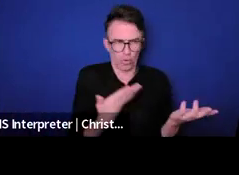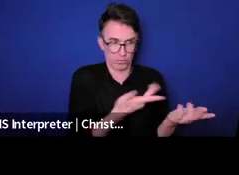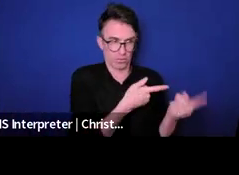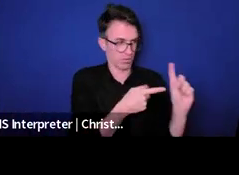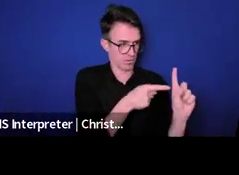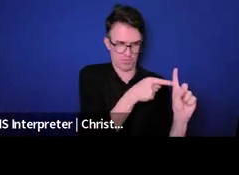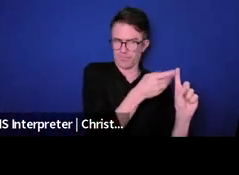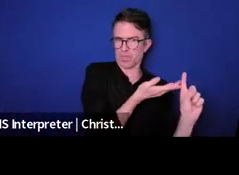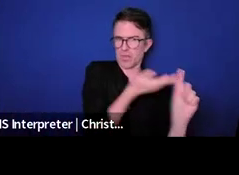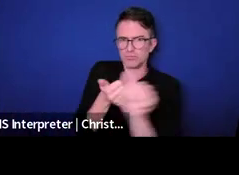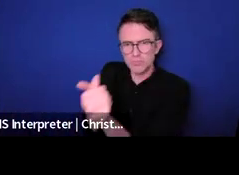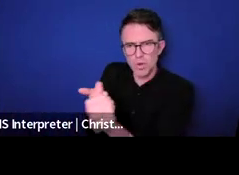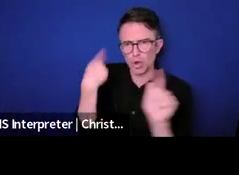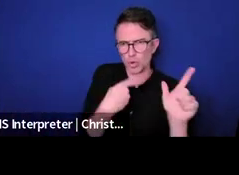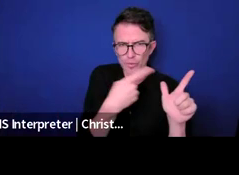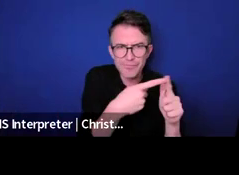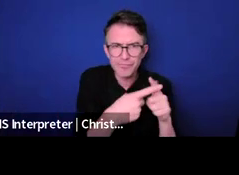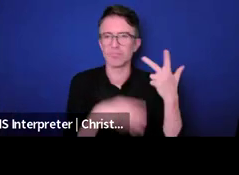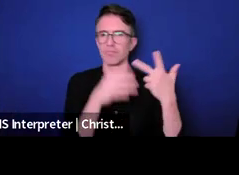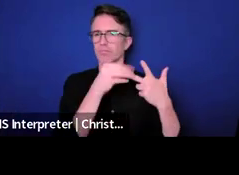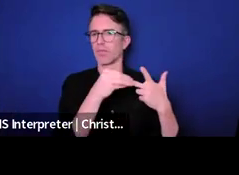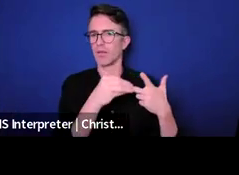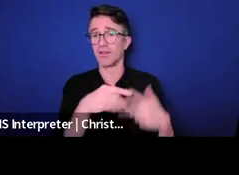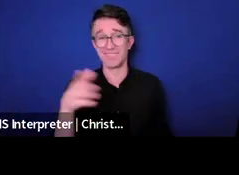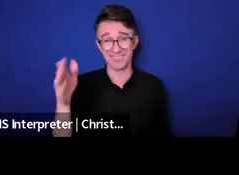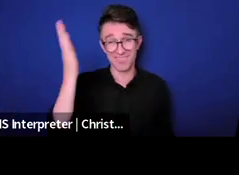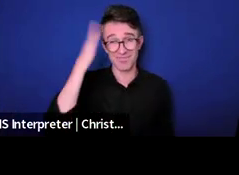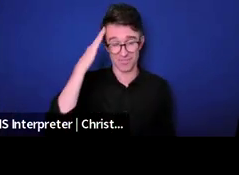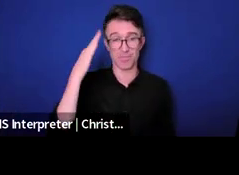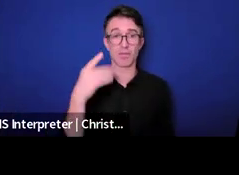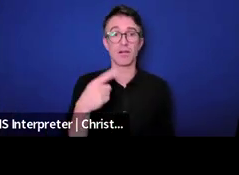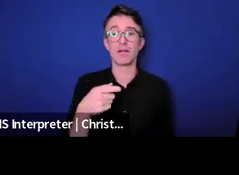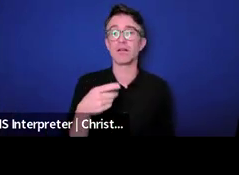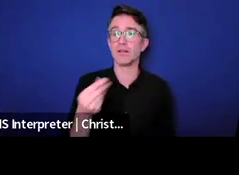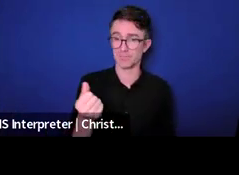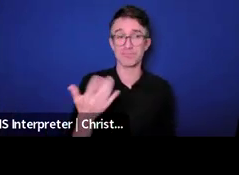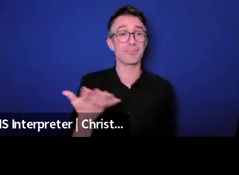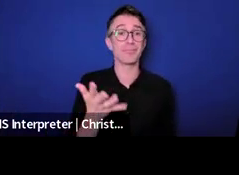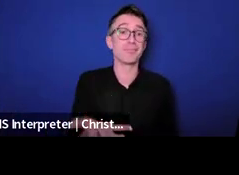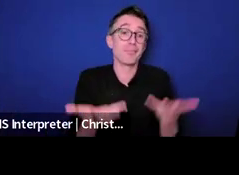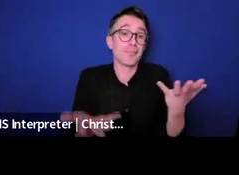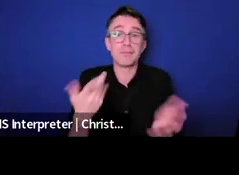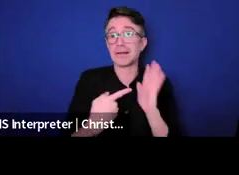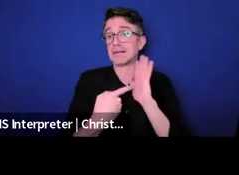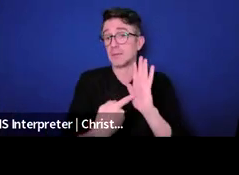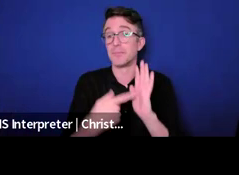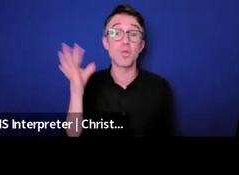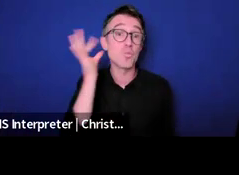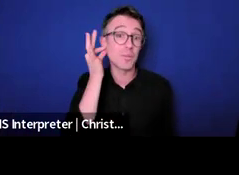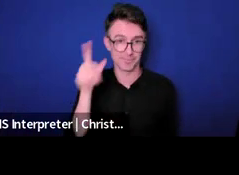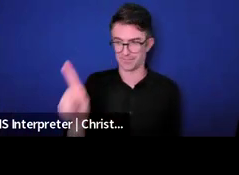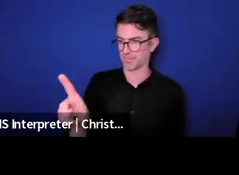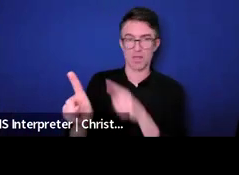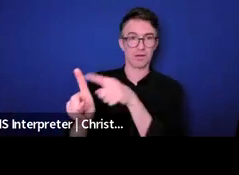also women that are users of care and support. There's also persons with disabilities that are providing care and support to their children, to their